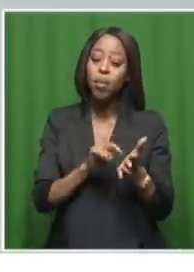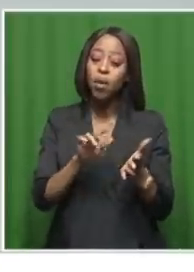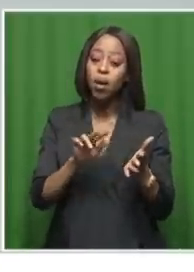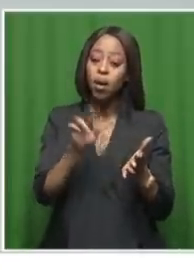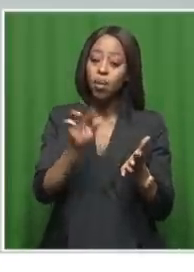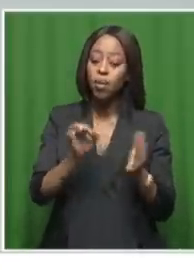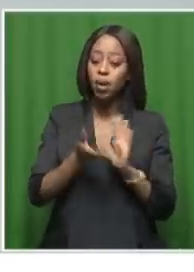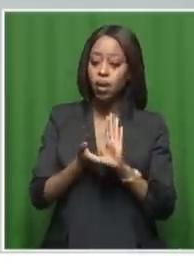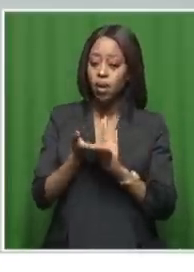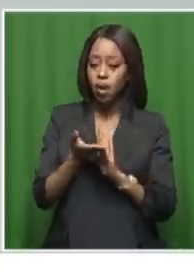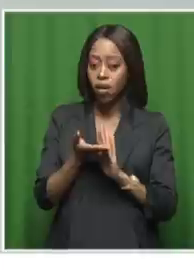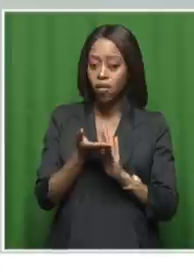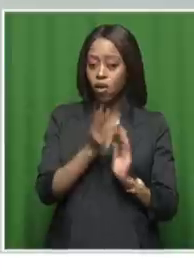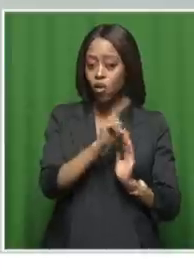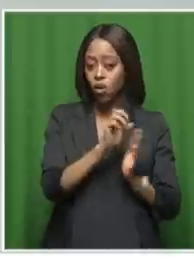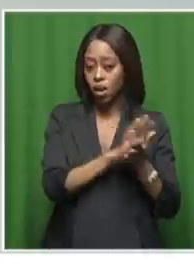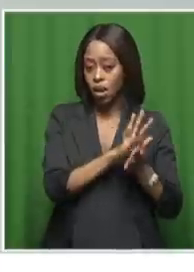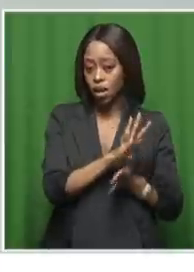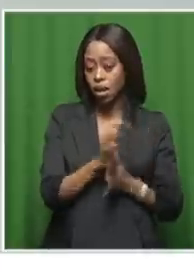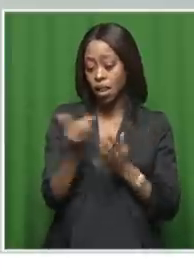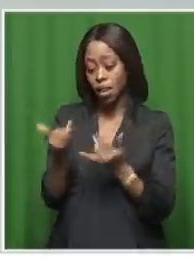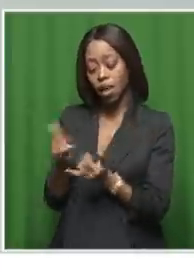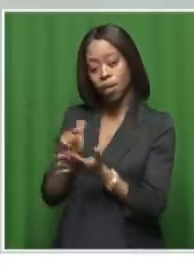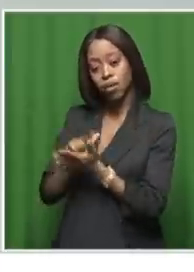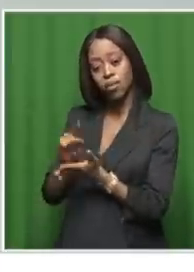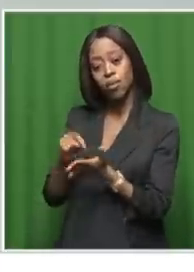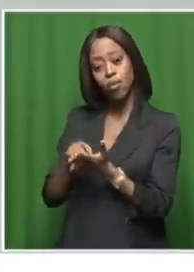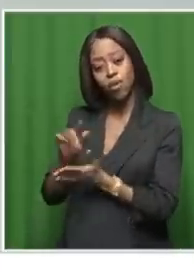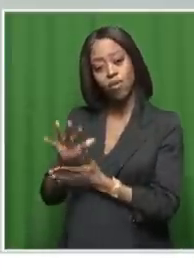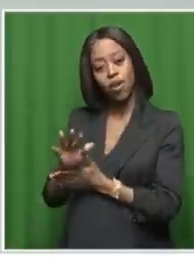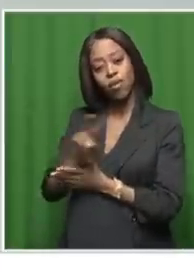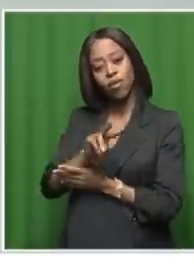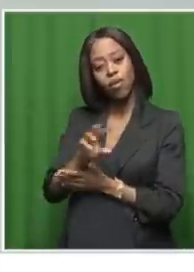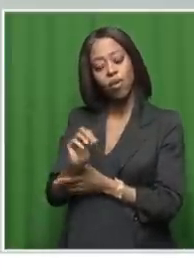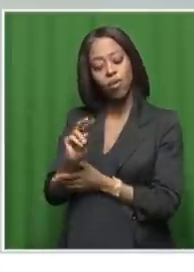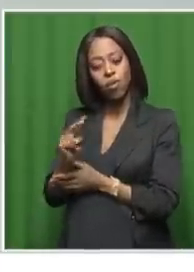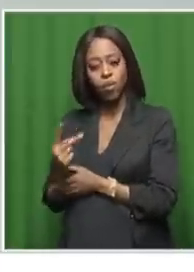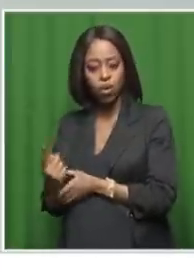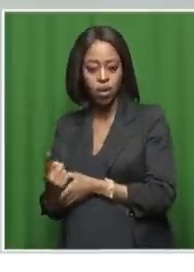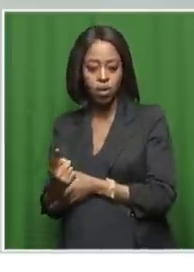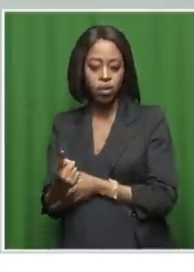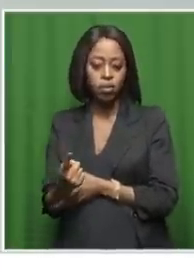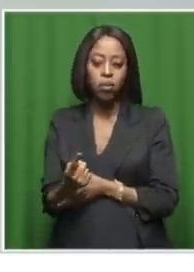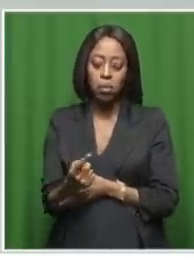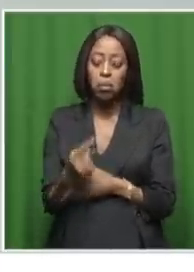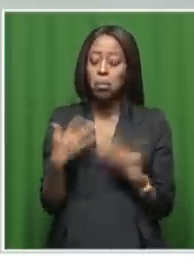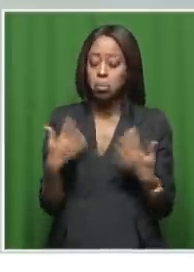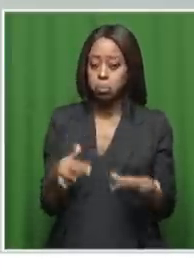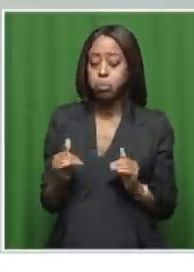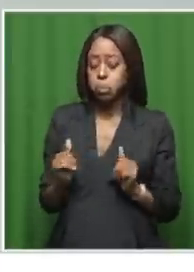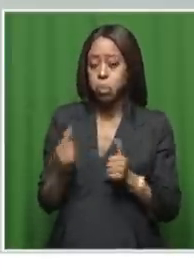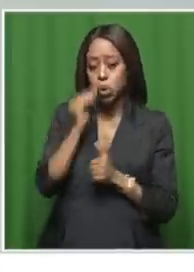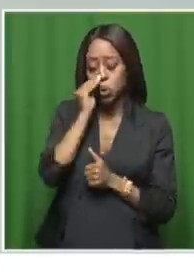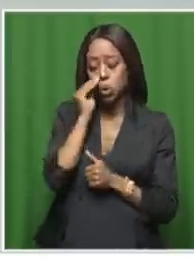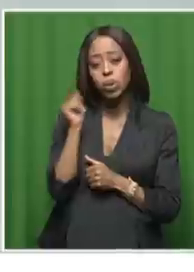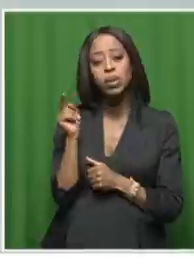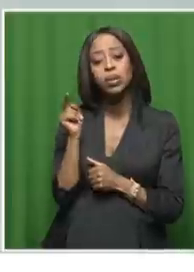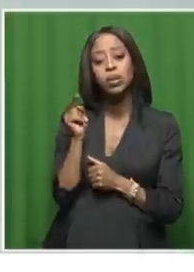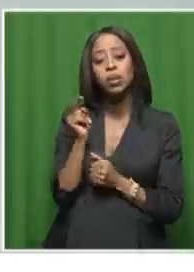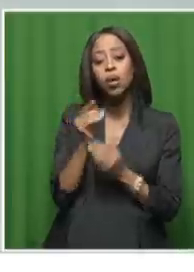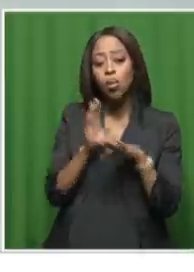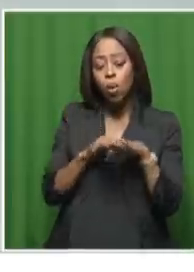10.8% in 2019 to 17.5% in 2021. Let me say, this is encouraging. We need to do